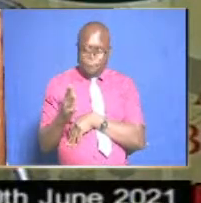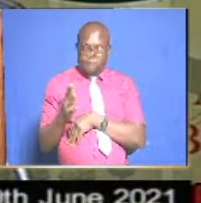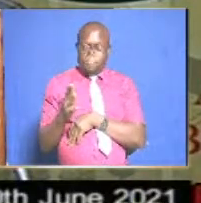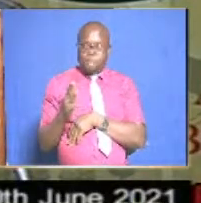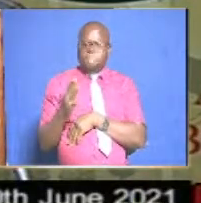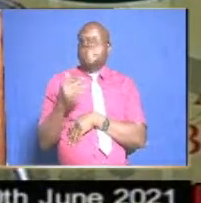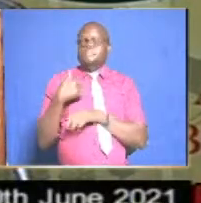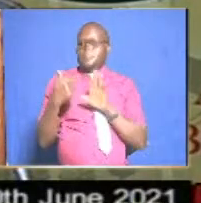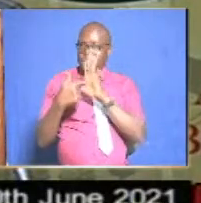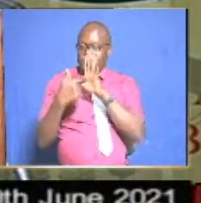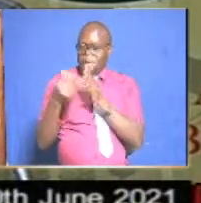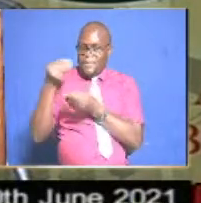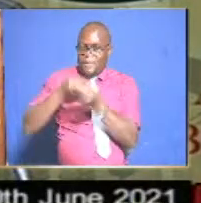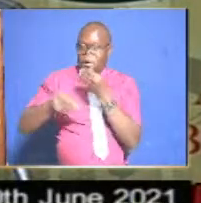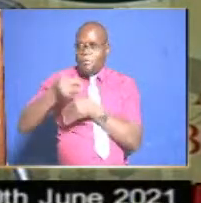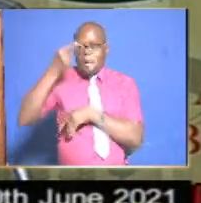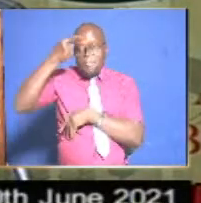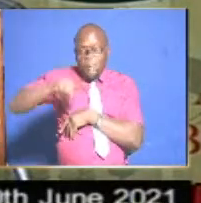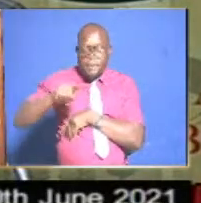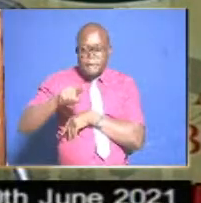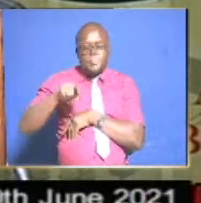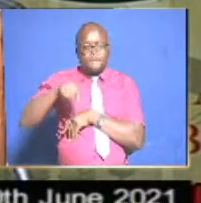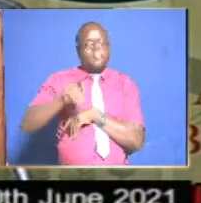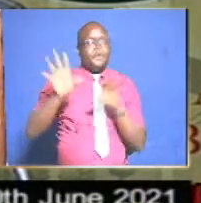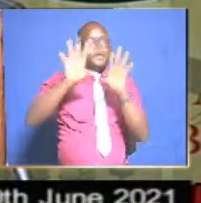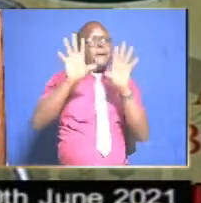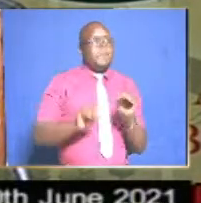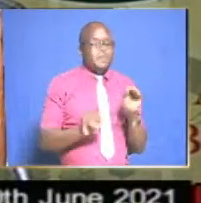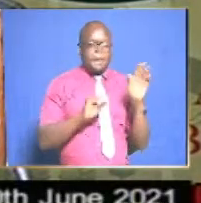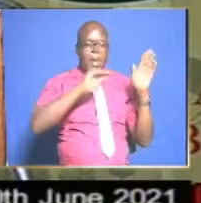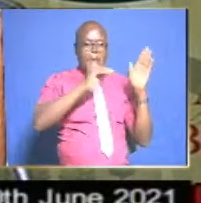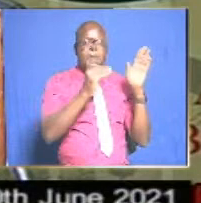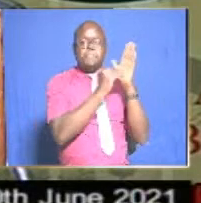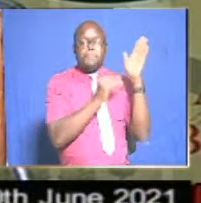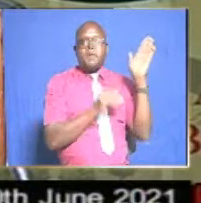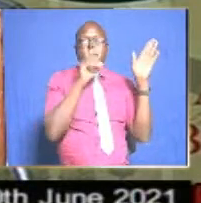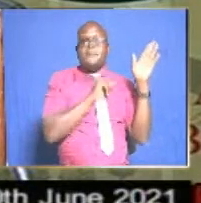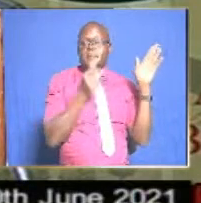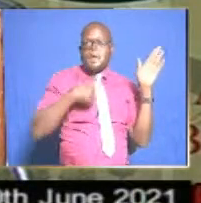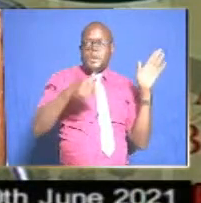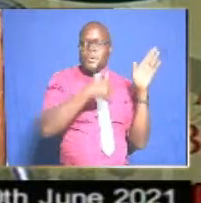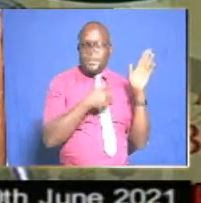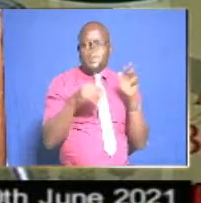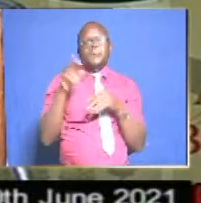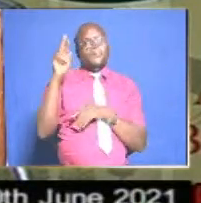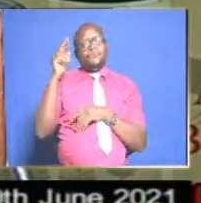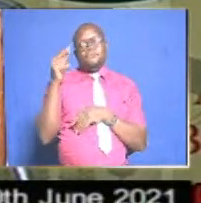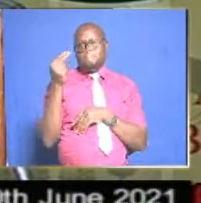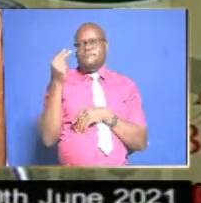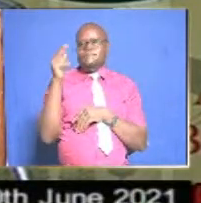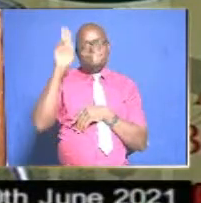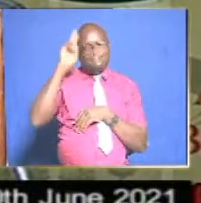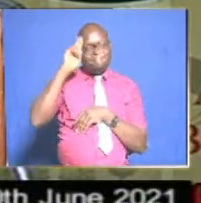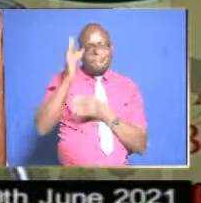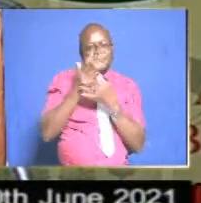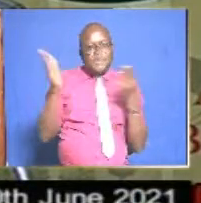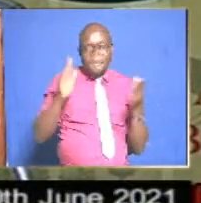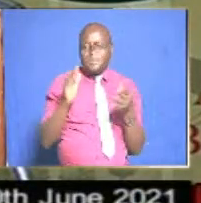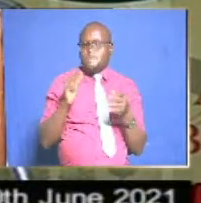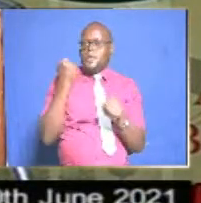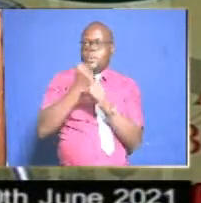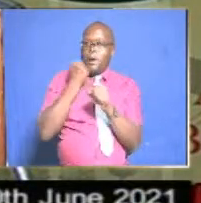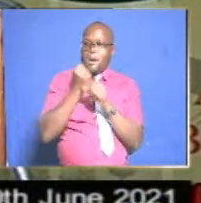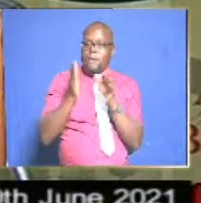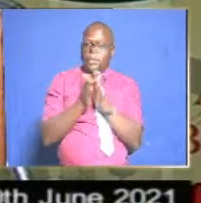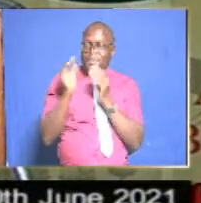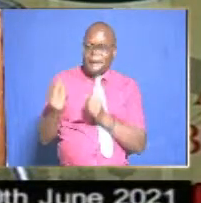having outlined the economic policy context for this budget, we have carefully reflected on a theme that will resonate with our